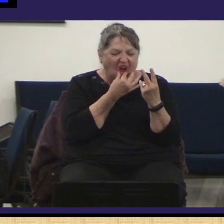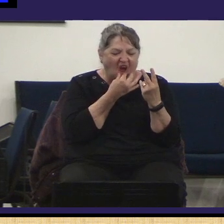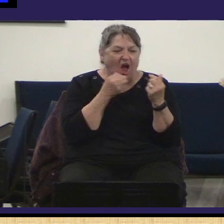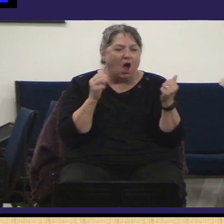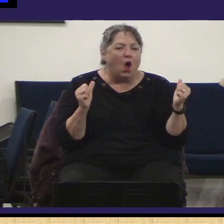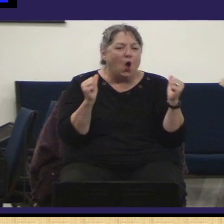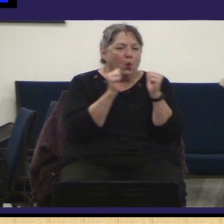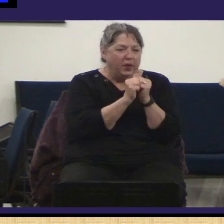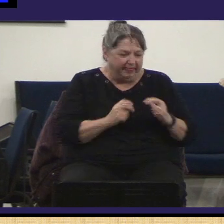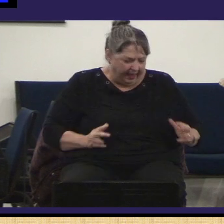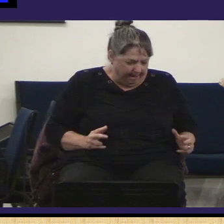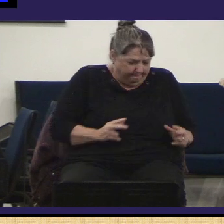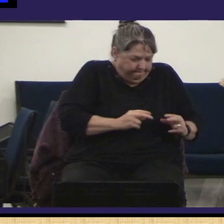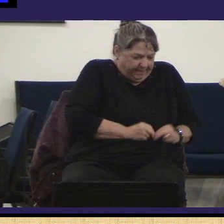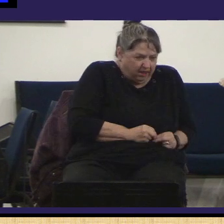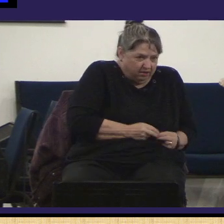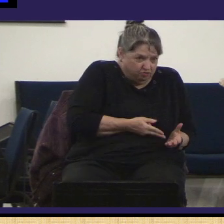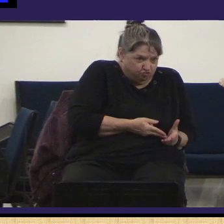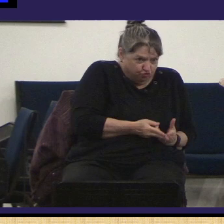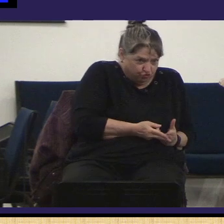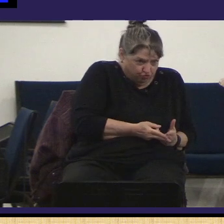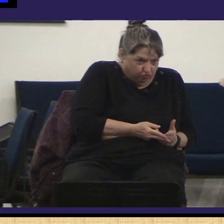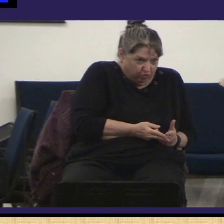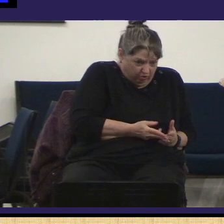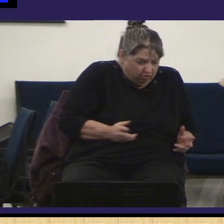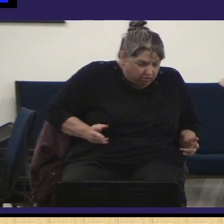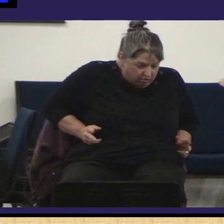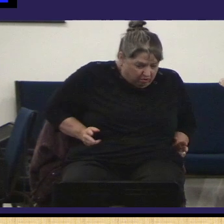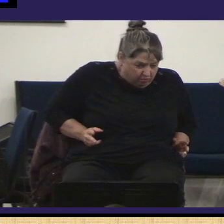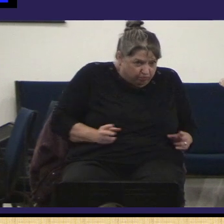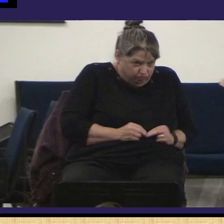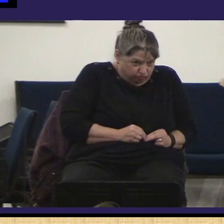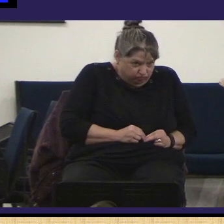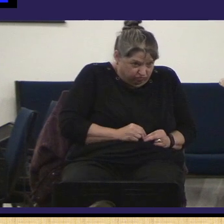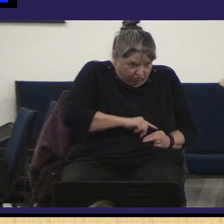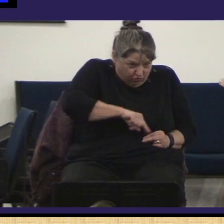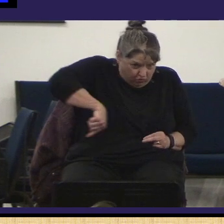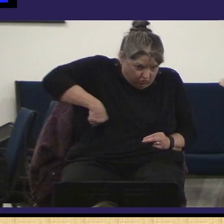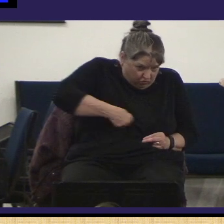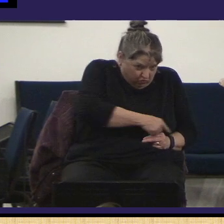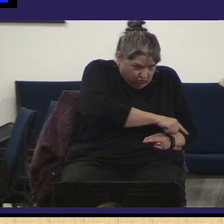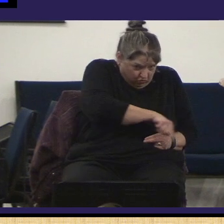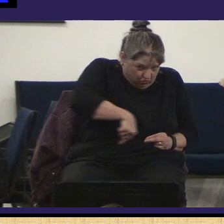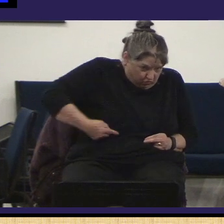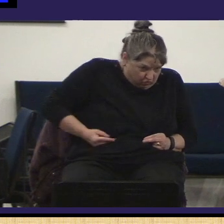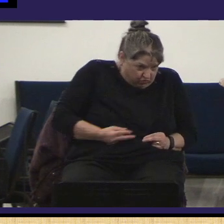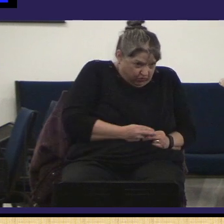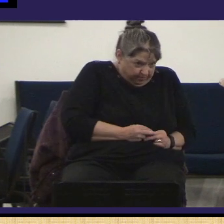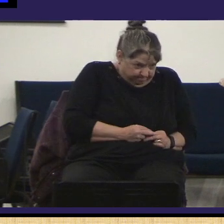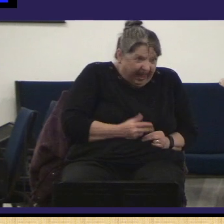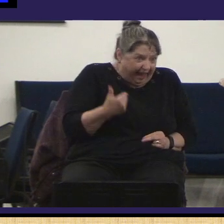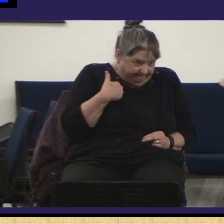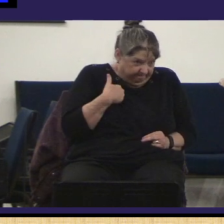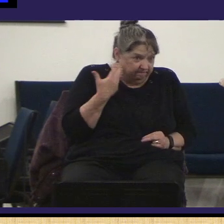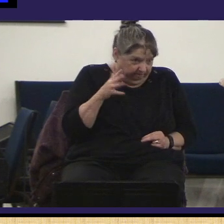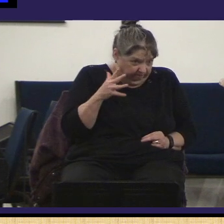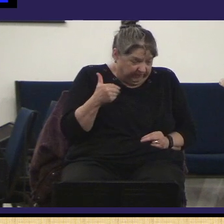of truth buckled around your waist. That is, you know, in place. So